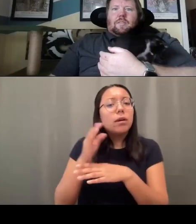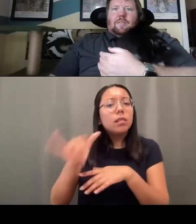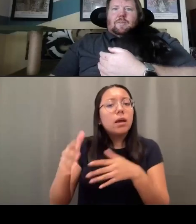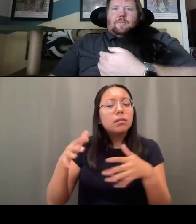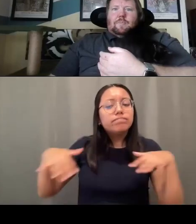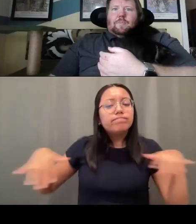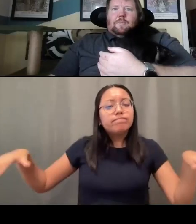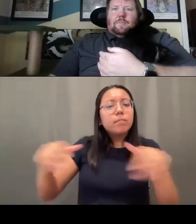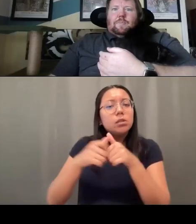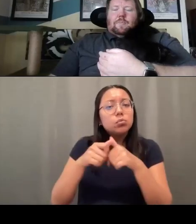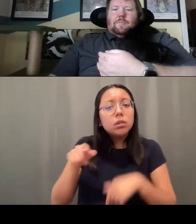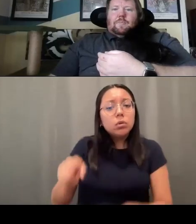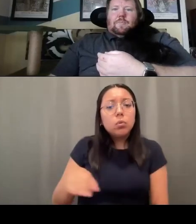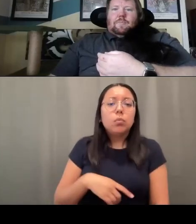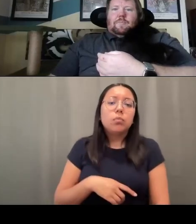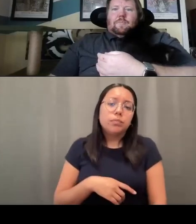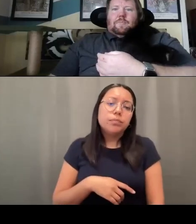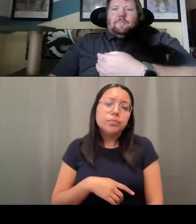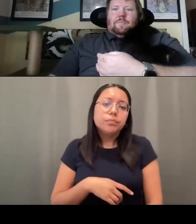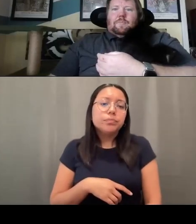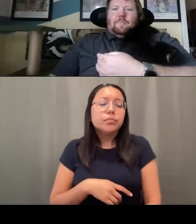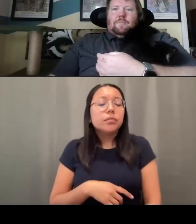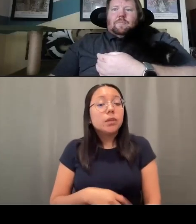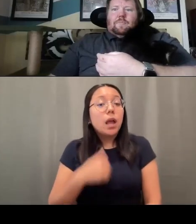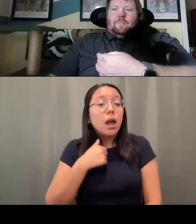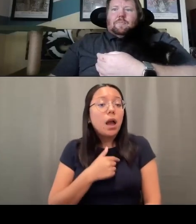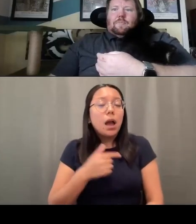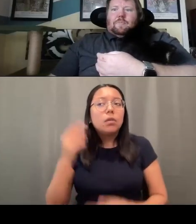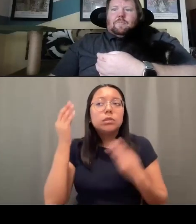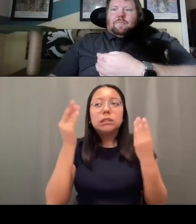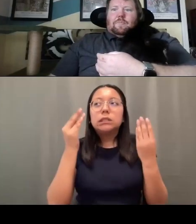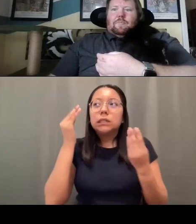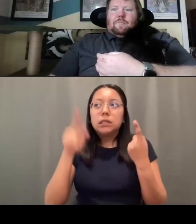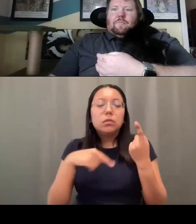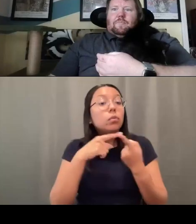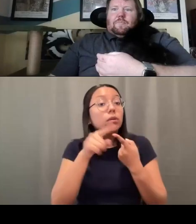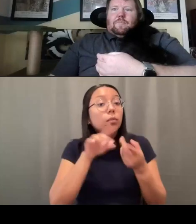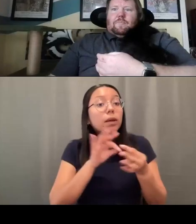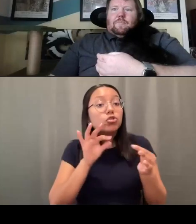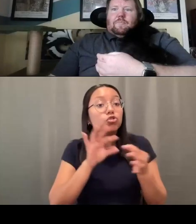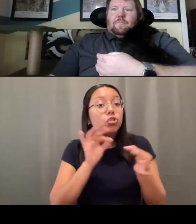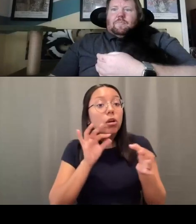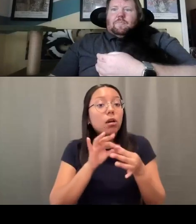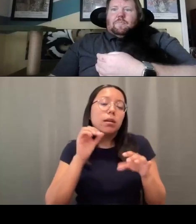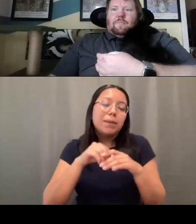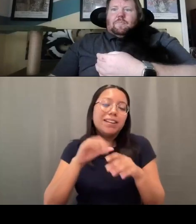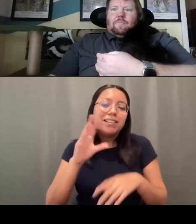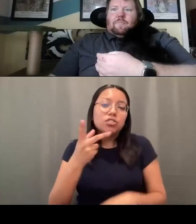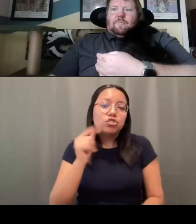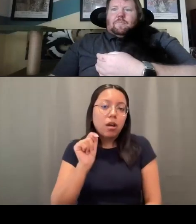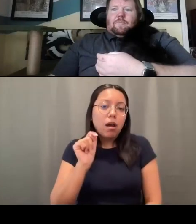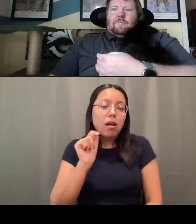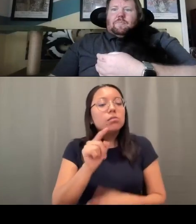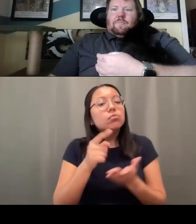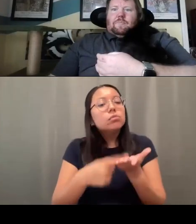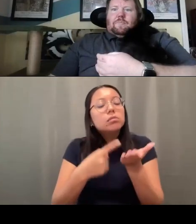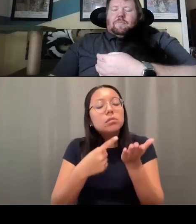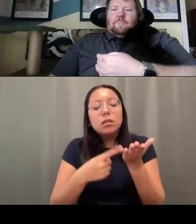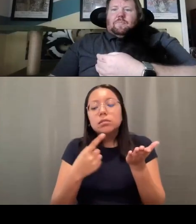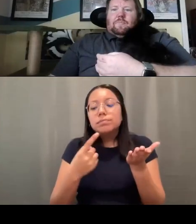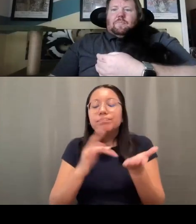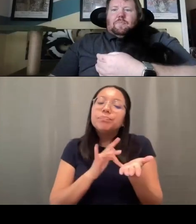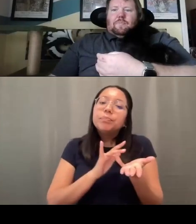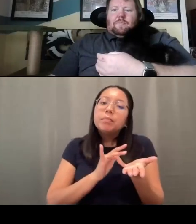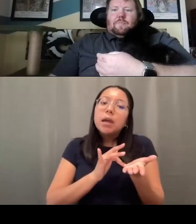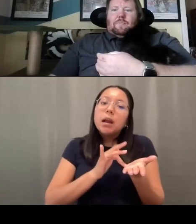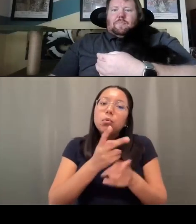I was thinking about when you were just mentioning something, and I seen in the chat about medical care. I knew a therapist that worked a